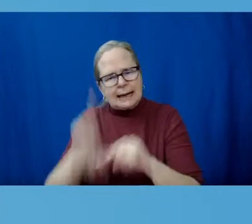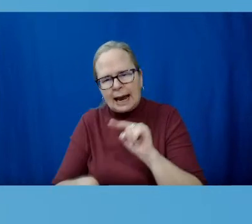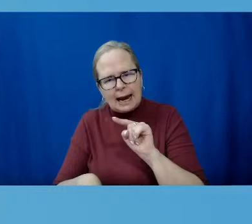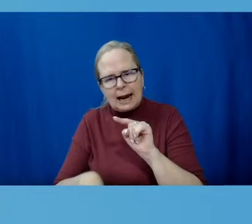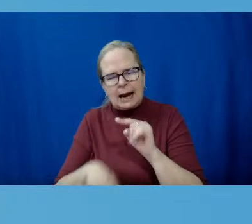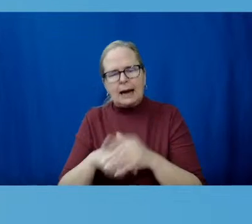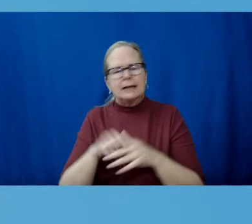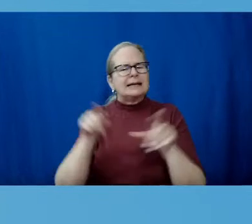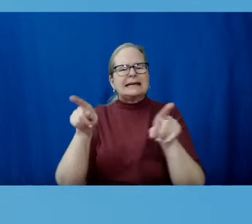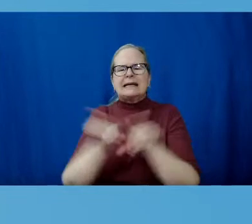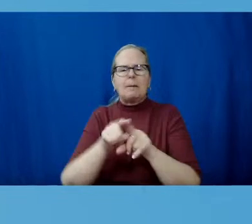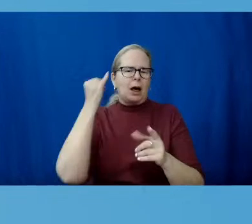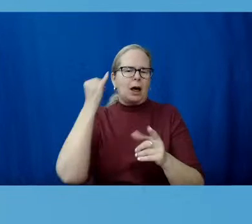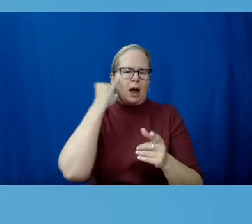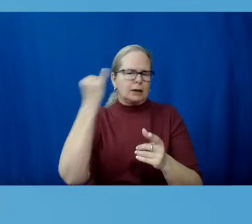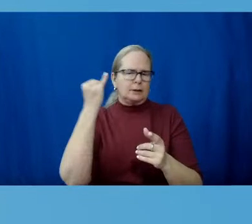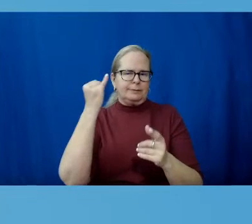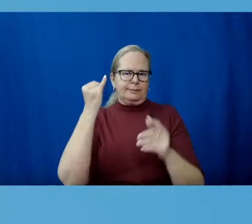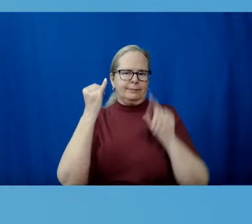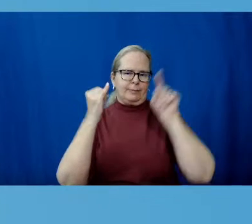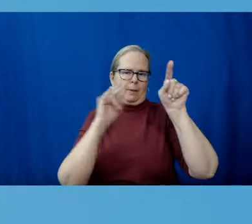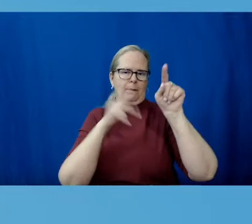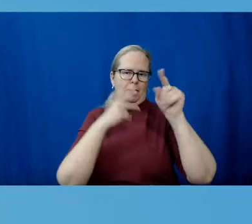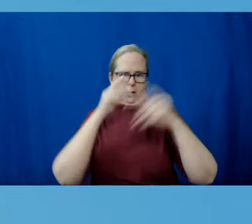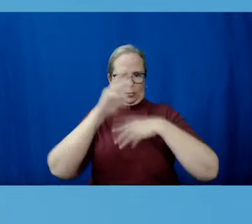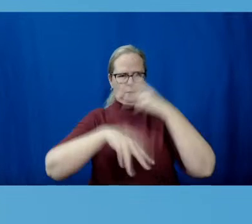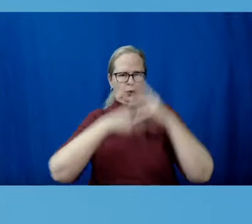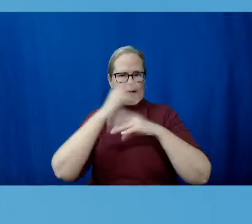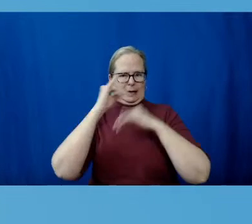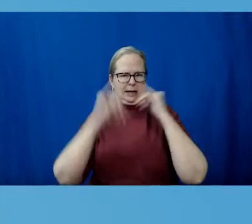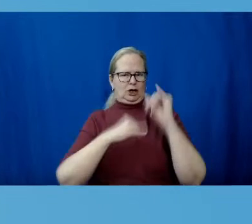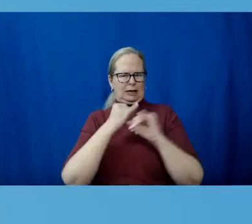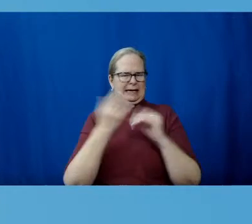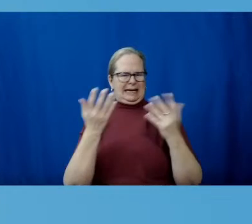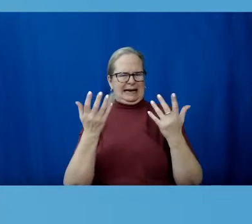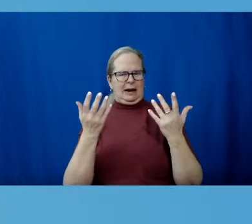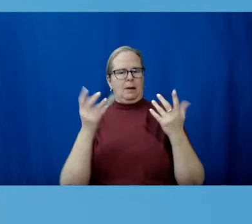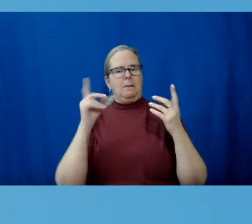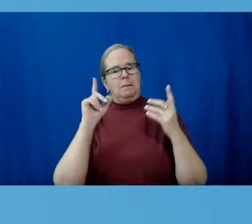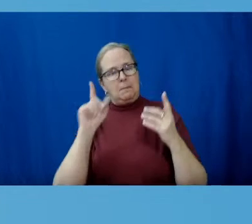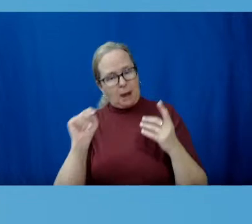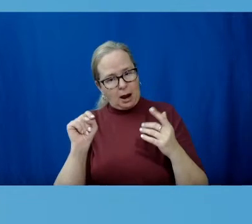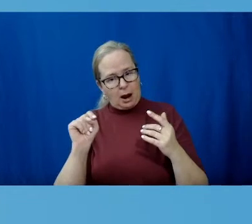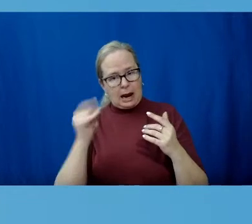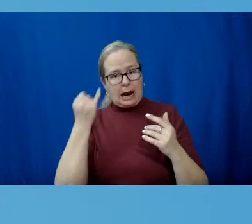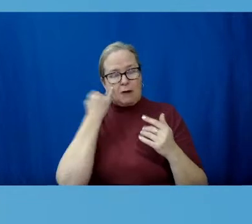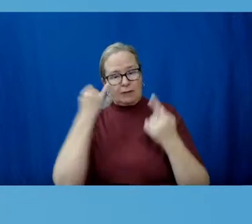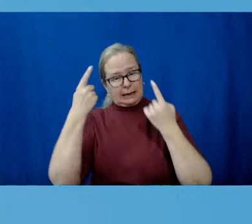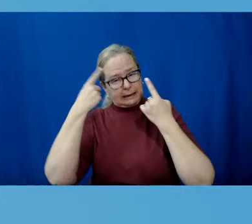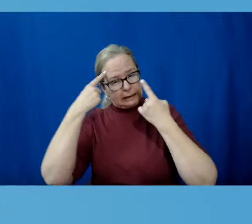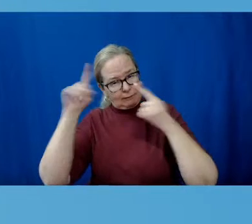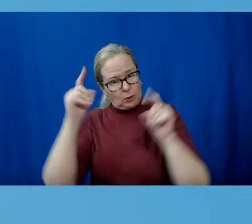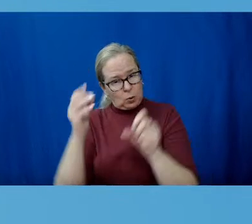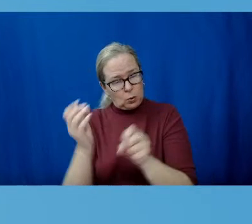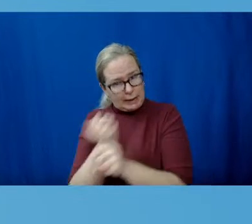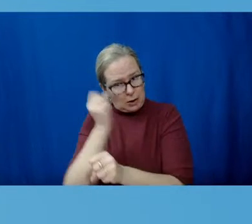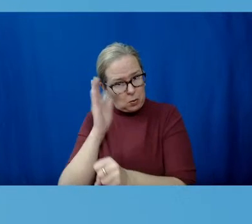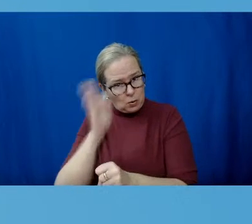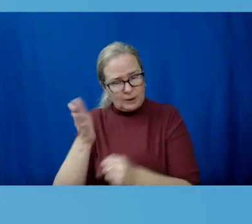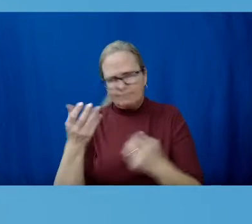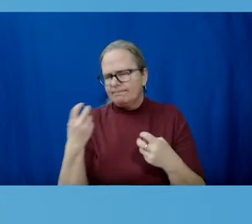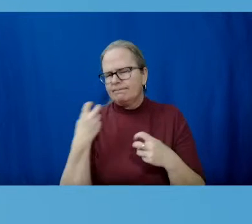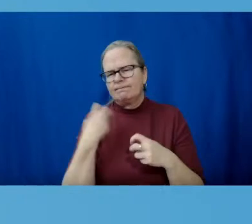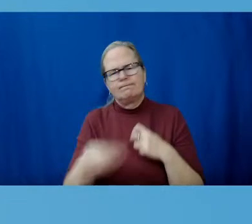I mean, in a sense, that's similar to all of the suits that we have seen throughout the pandemic by the anti-restrictions crowd, anti-vax